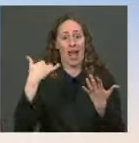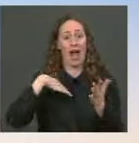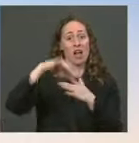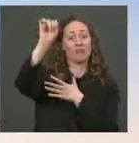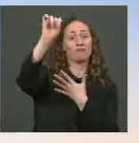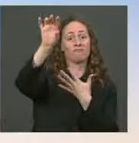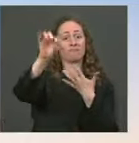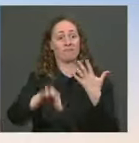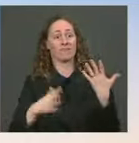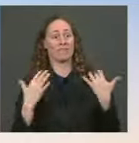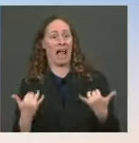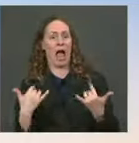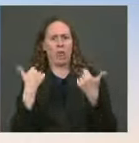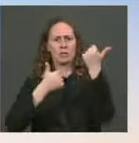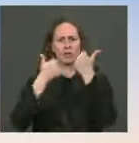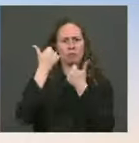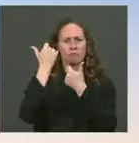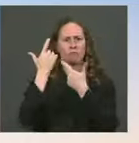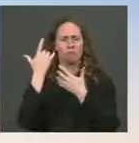number of pieces we need to get done right now go ahead karen